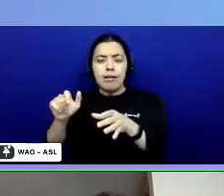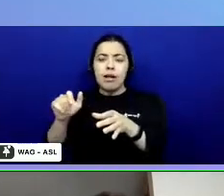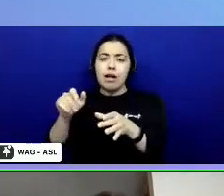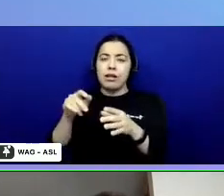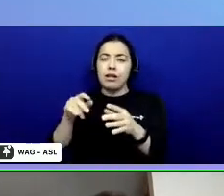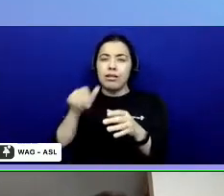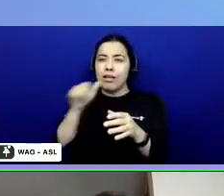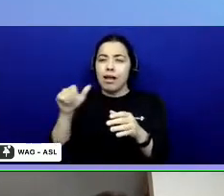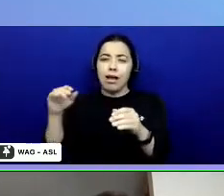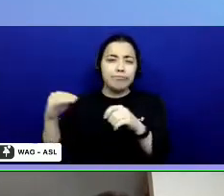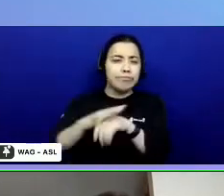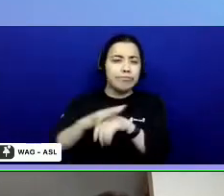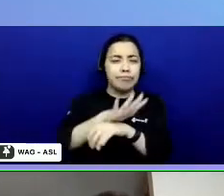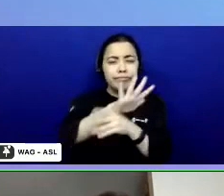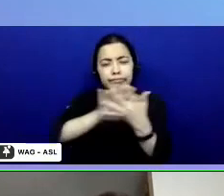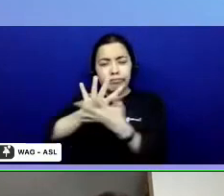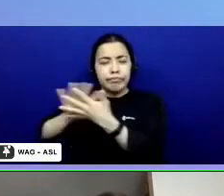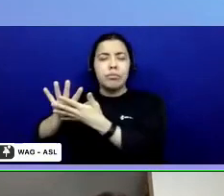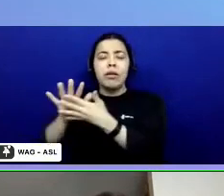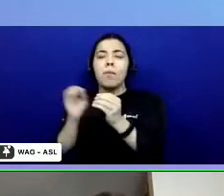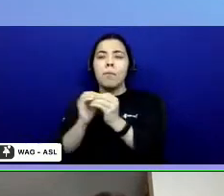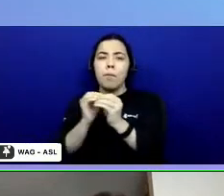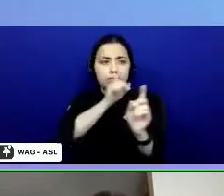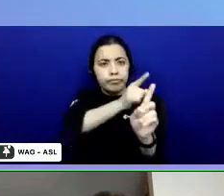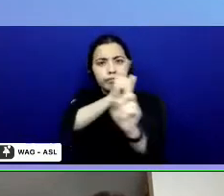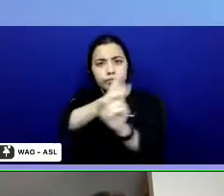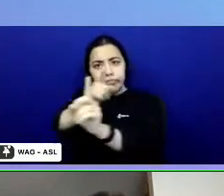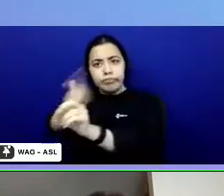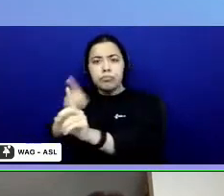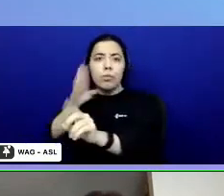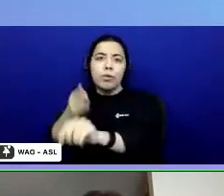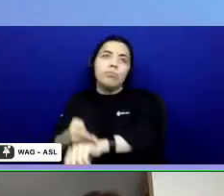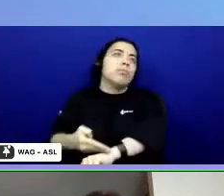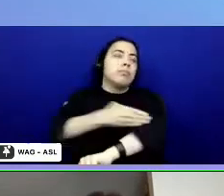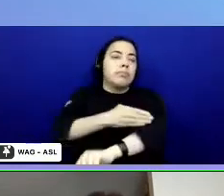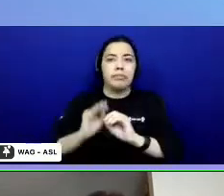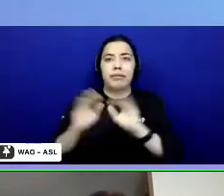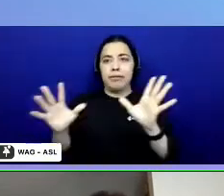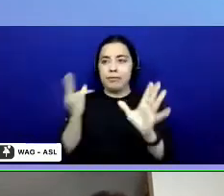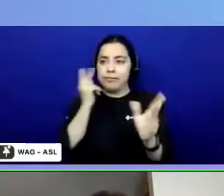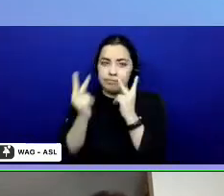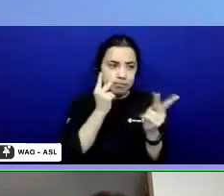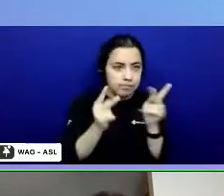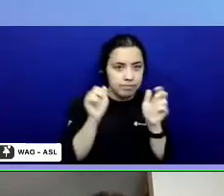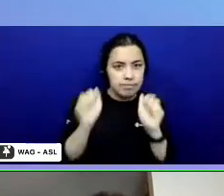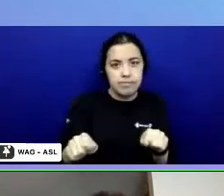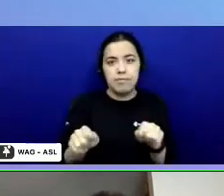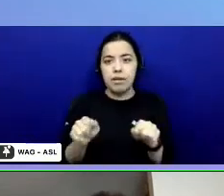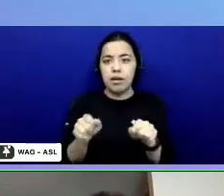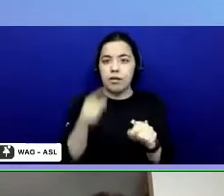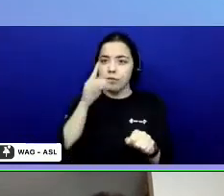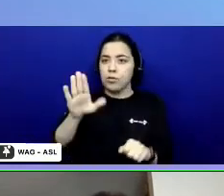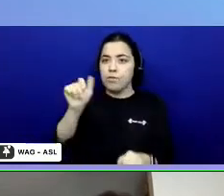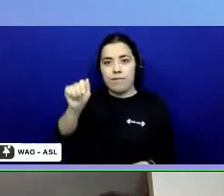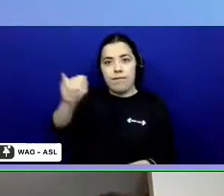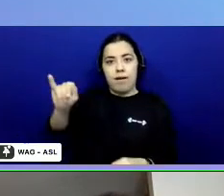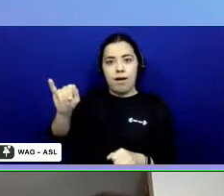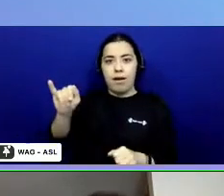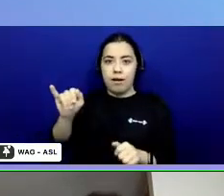you're targeting your data collection in areas that will actually see improvements for your artificial intelligence